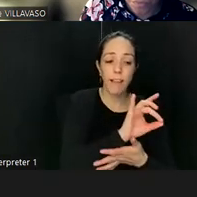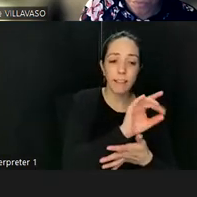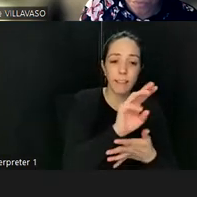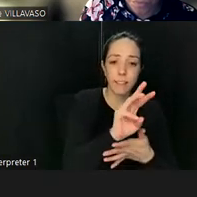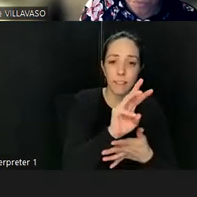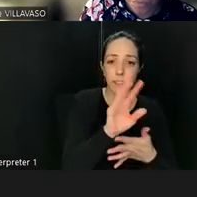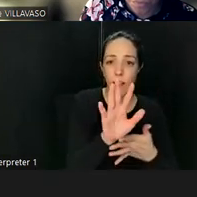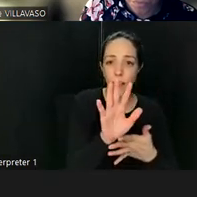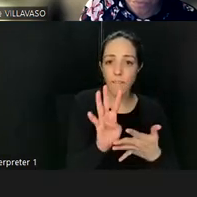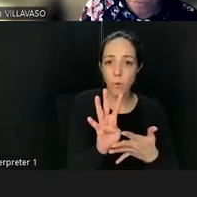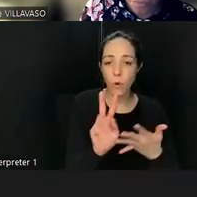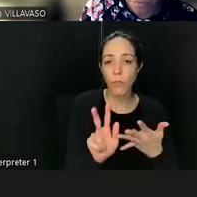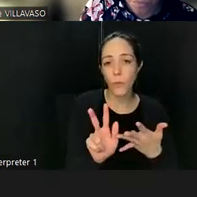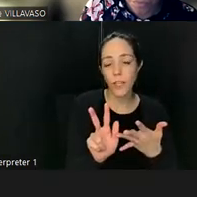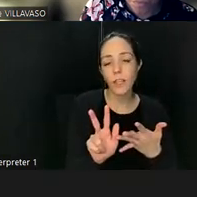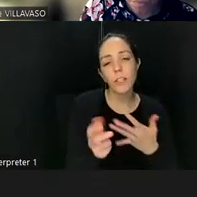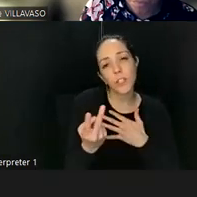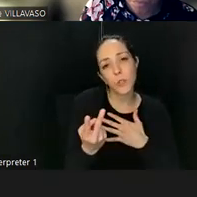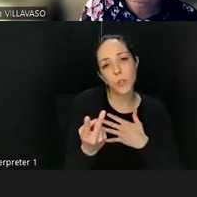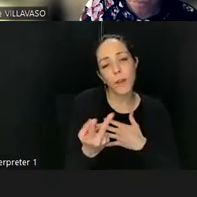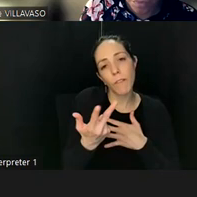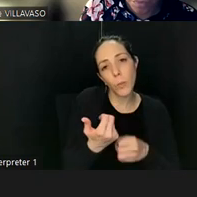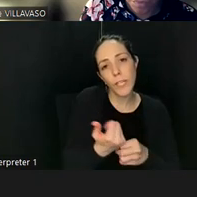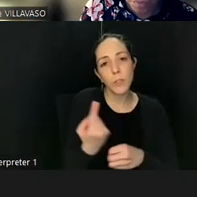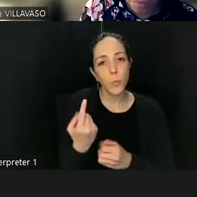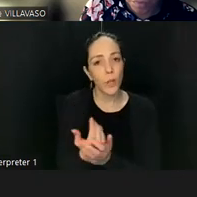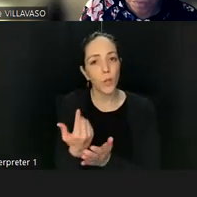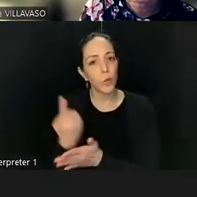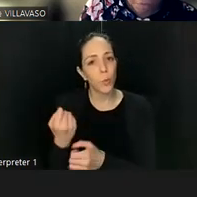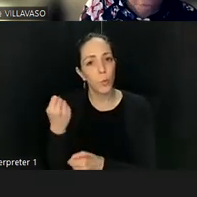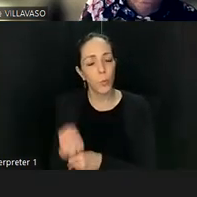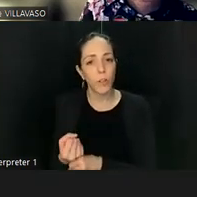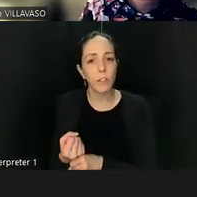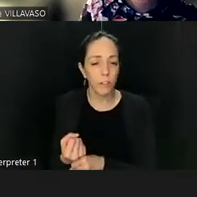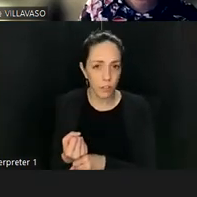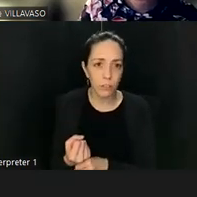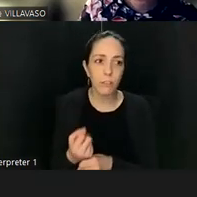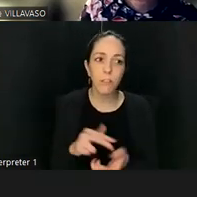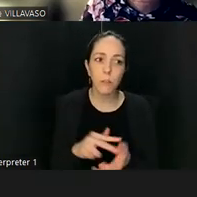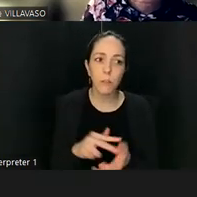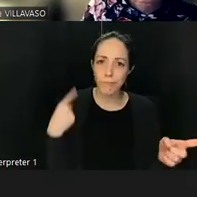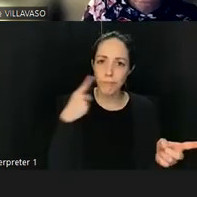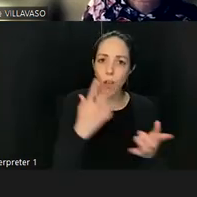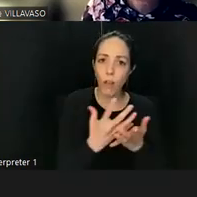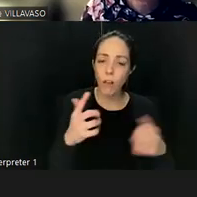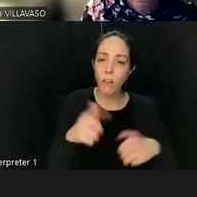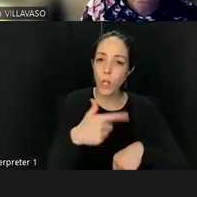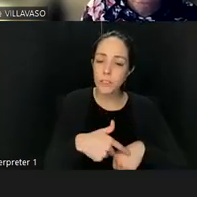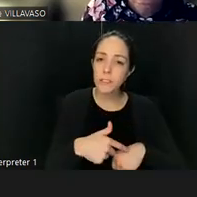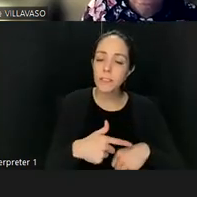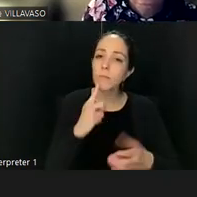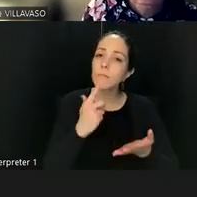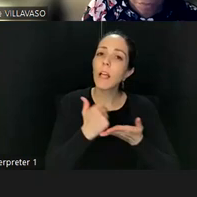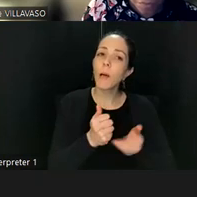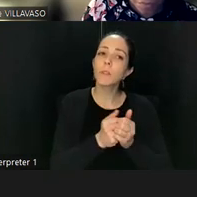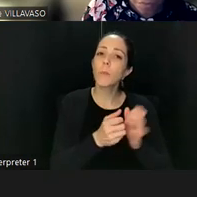8, 6, 5, 4, 3, and then 5 people have 2 years and 1 person has only been for a year. So I think having the people around for a long time really helps with the continuity.